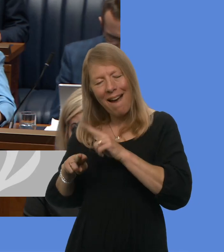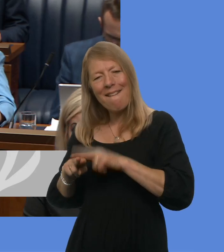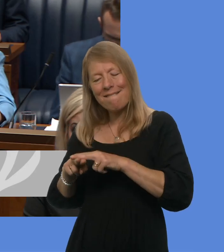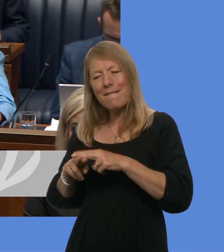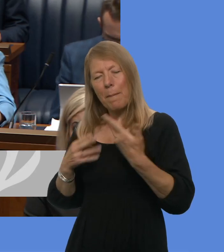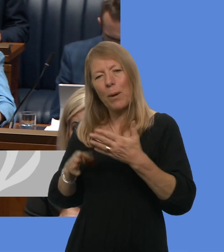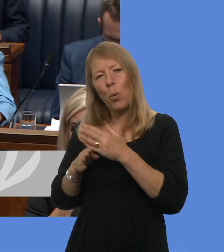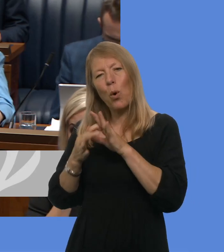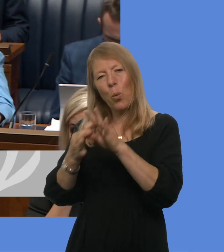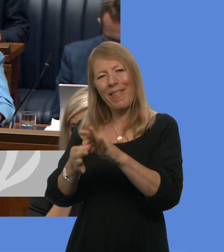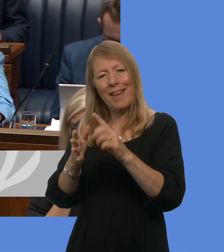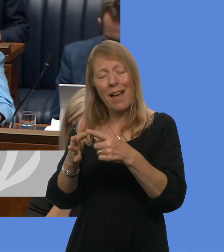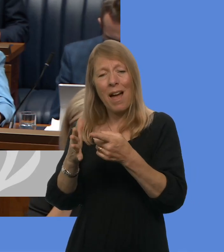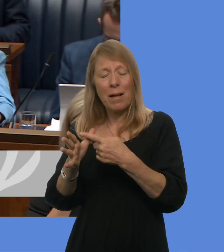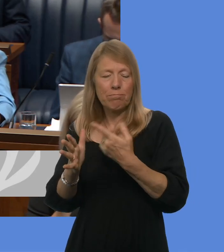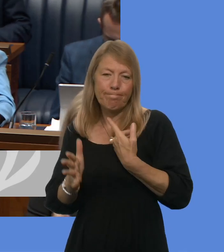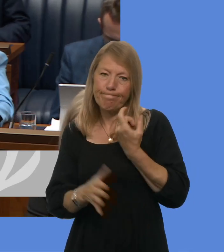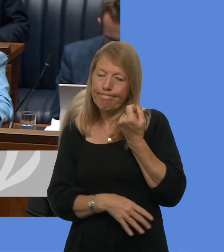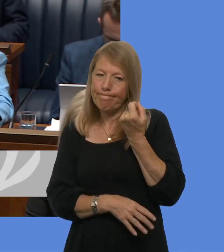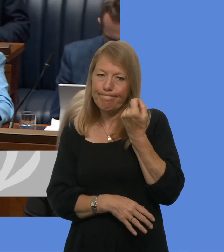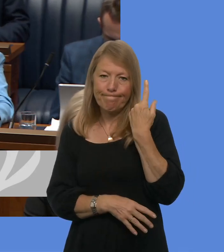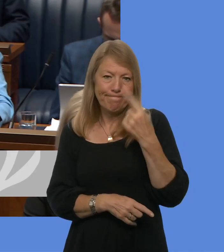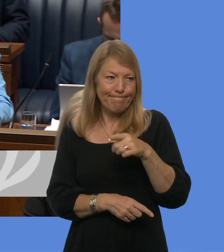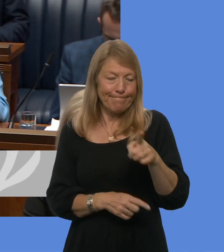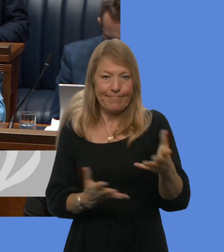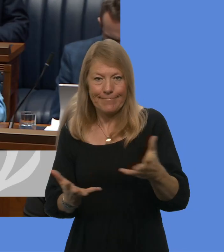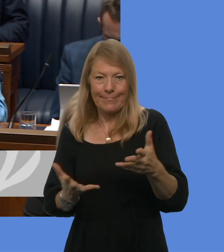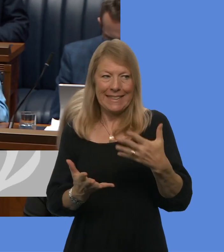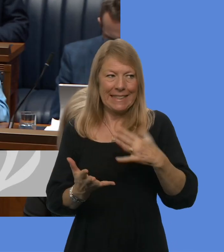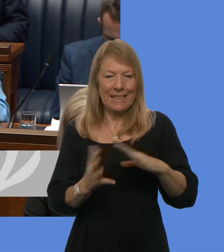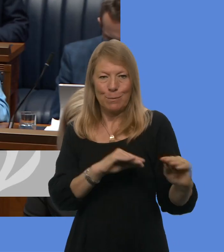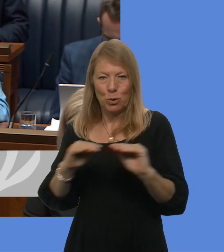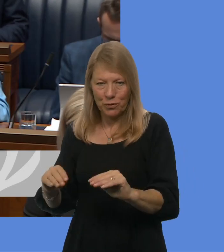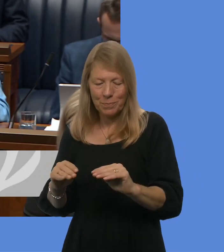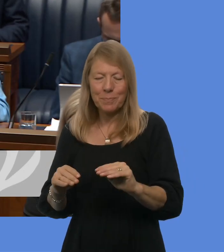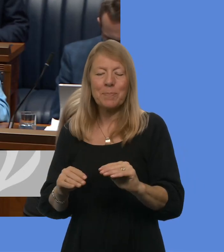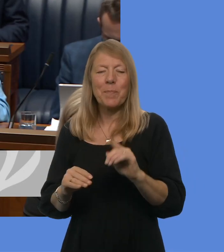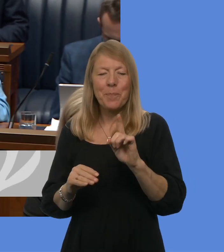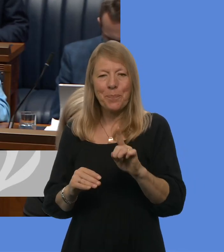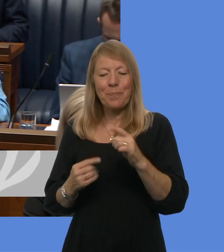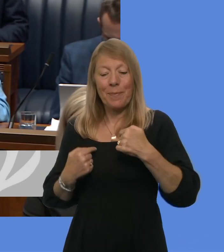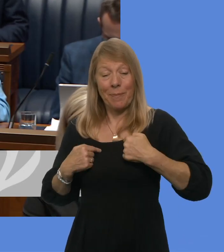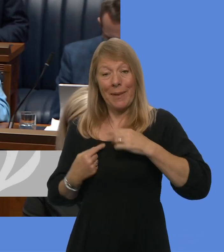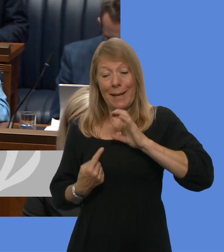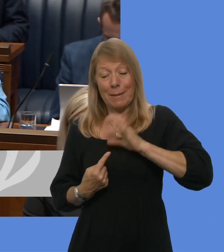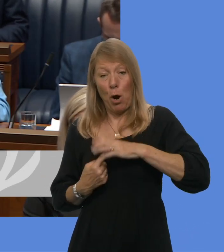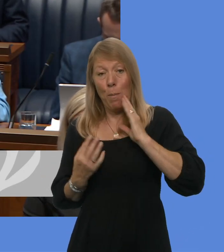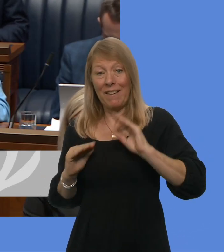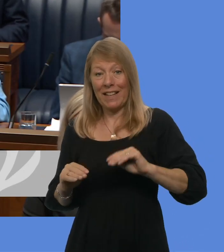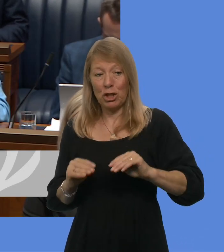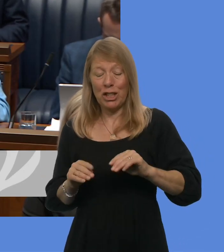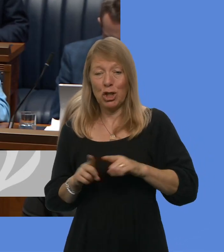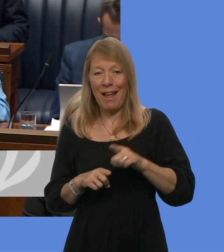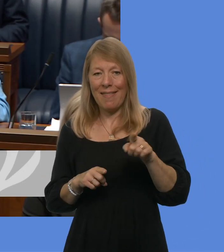am absolutely sympathetic to the position that they are in, but however, the Department of Education, when it comes to this kind of situation, does